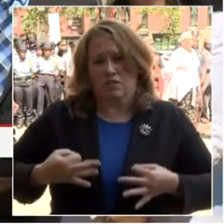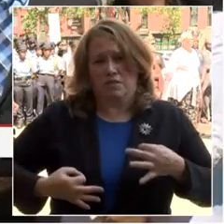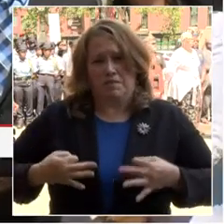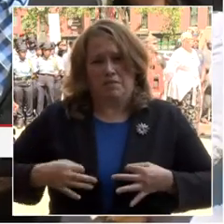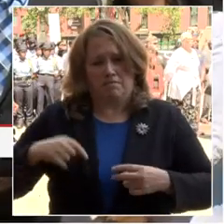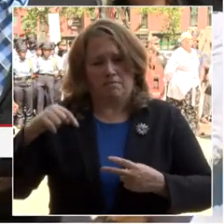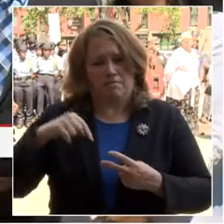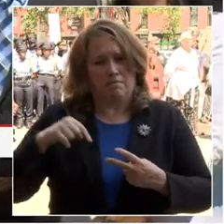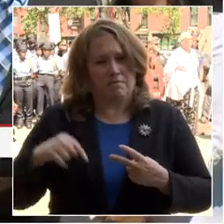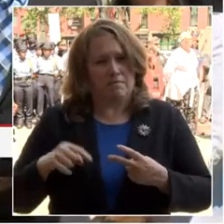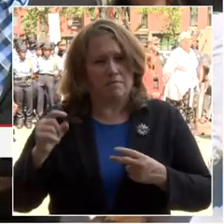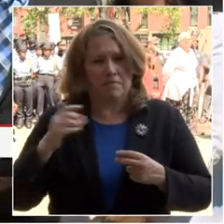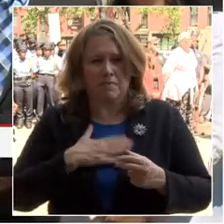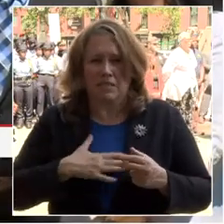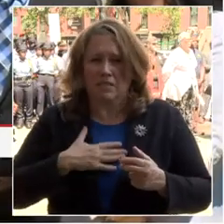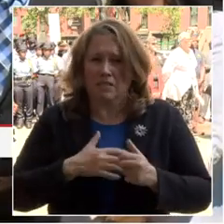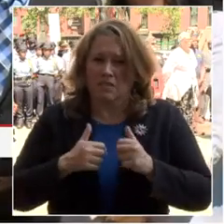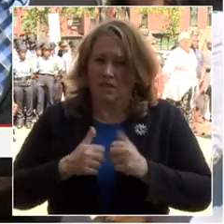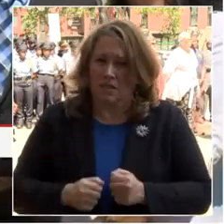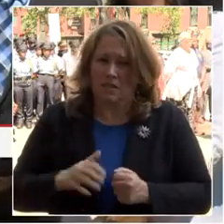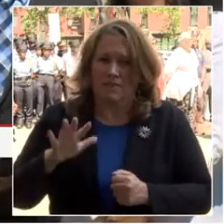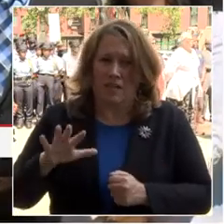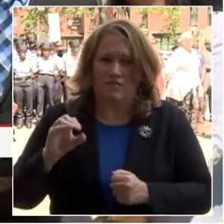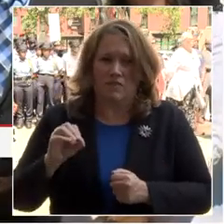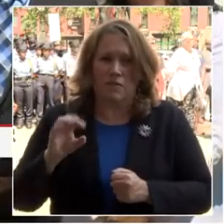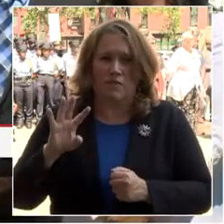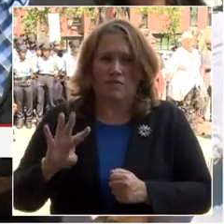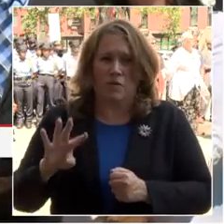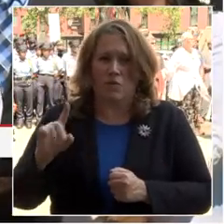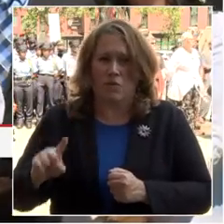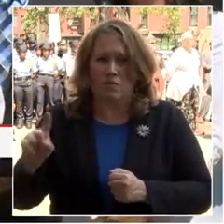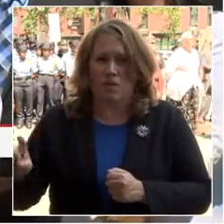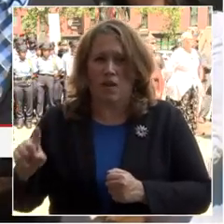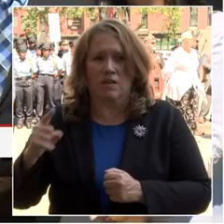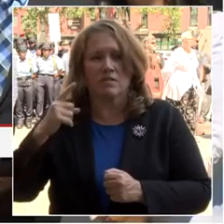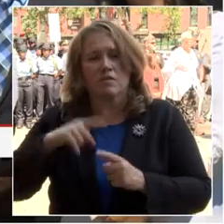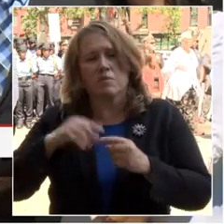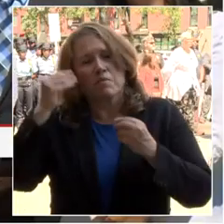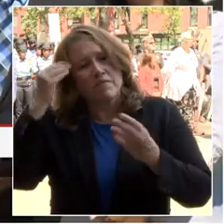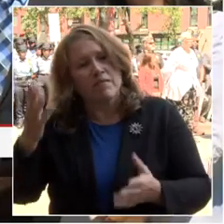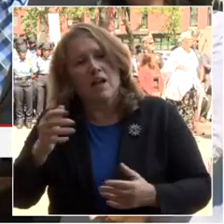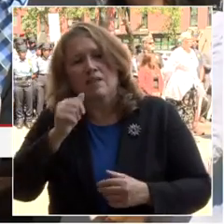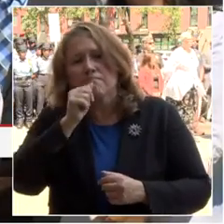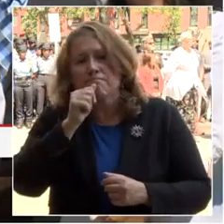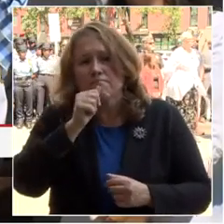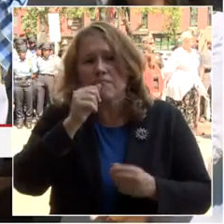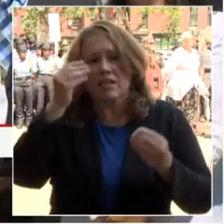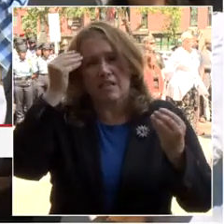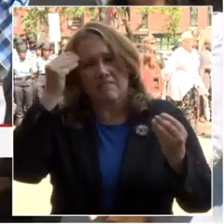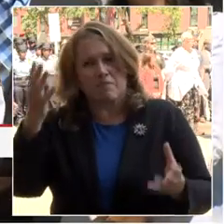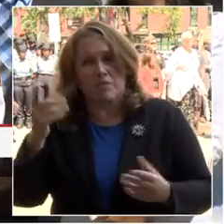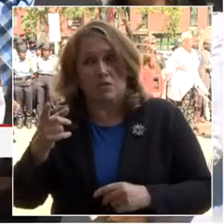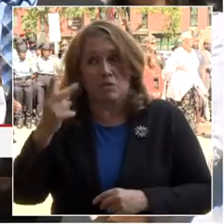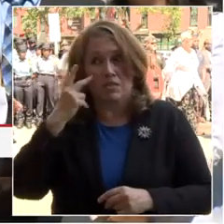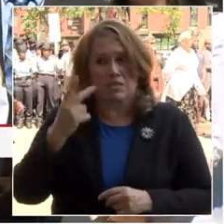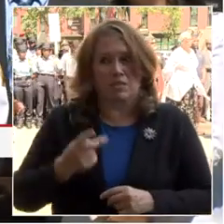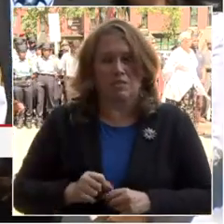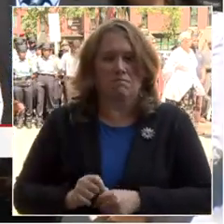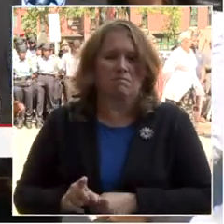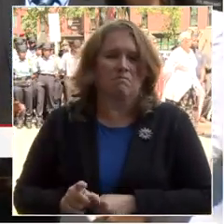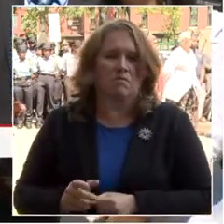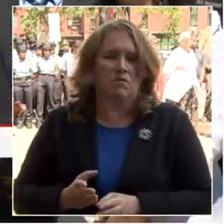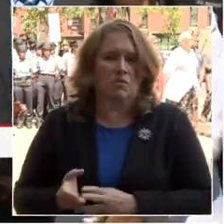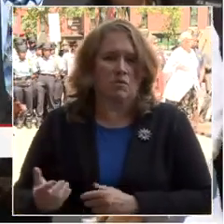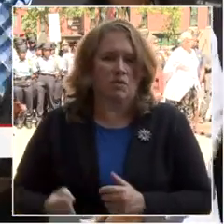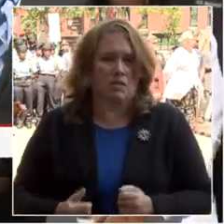202-727-9099 or text us at 50411 to provide anonymous information. As always, call 911 in the event of an